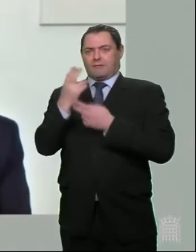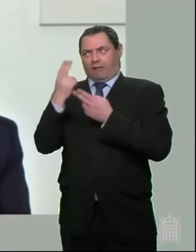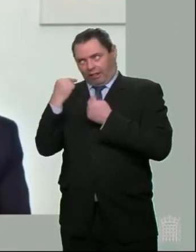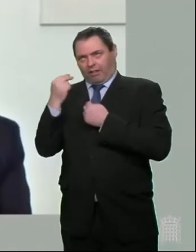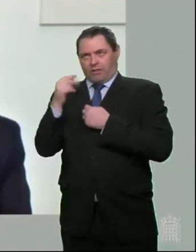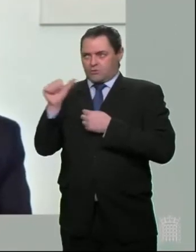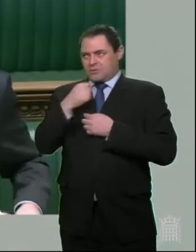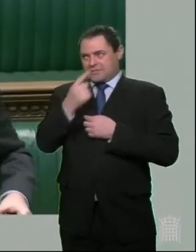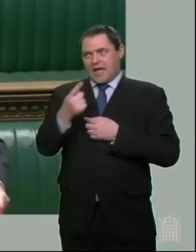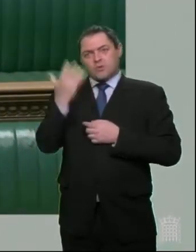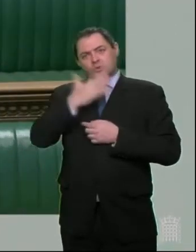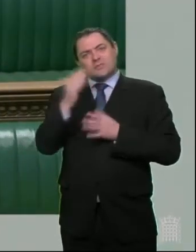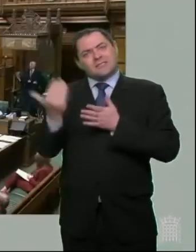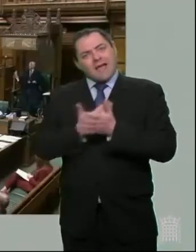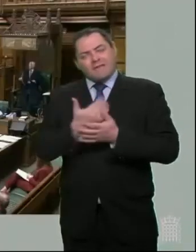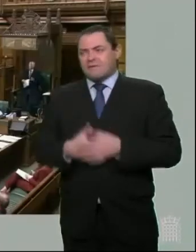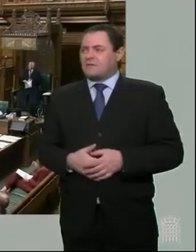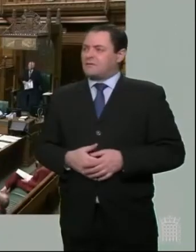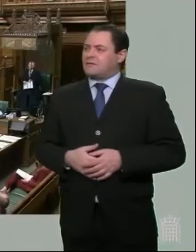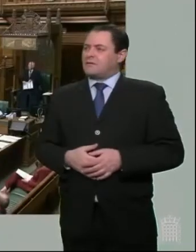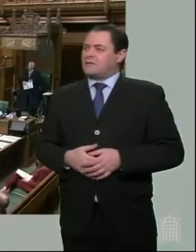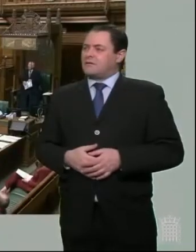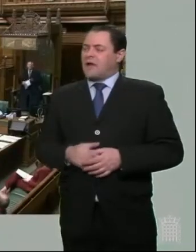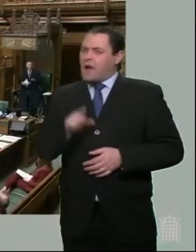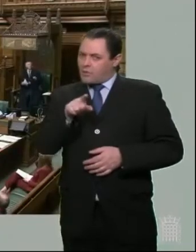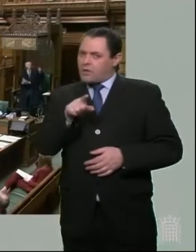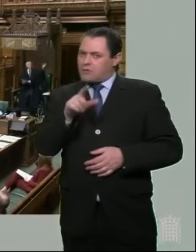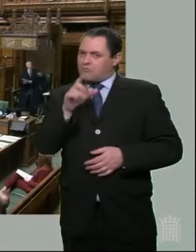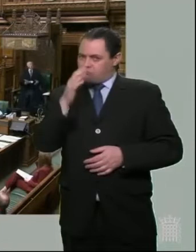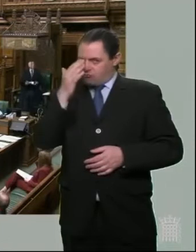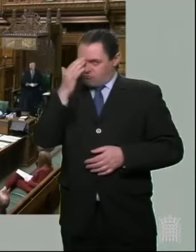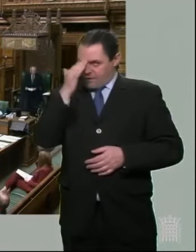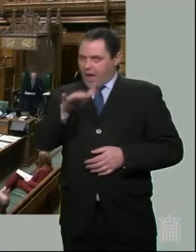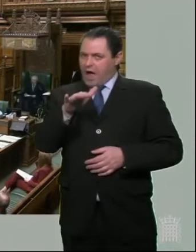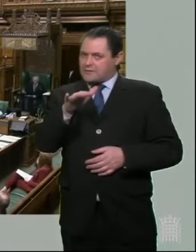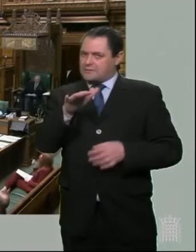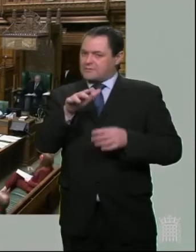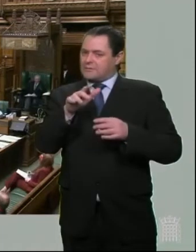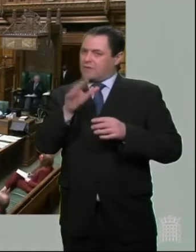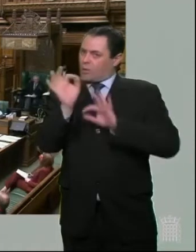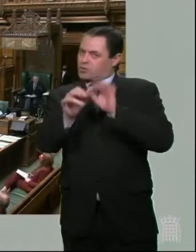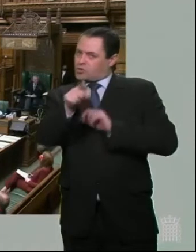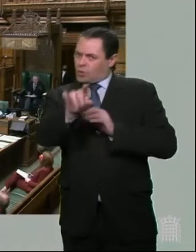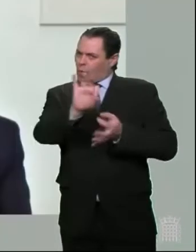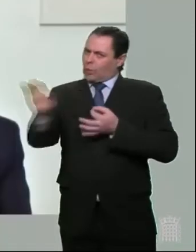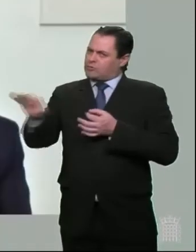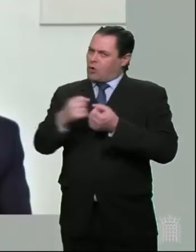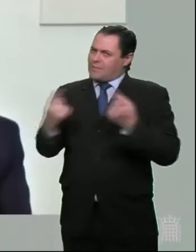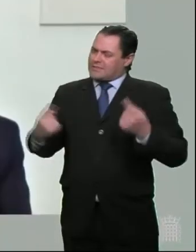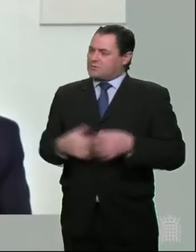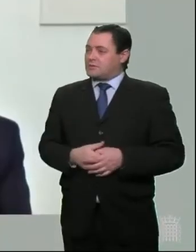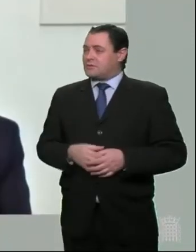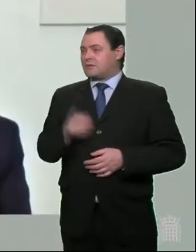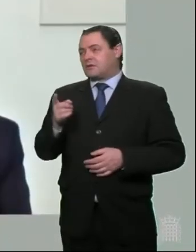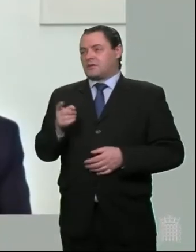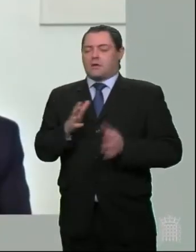that schools are safe. Don't forget, I just remind the Prime Minister, it's Prime Minister's questions. Keir Starmer. Mr. Speaker, every week the